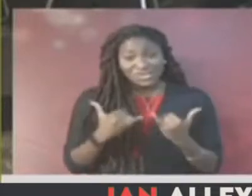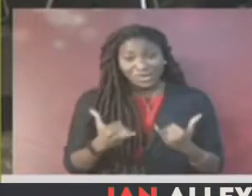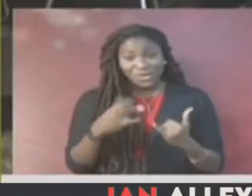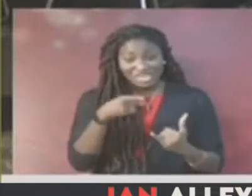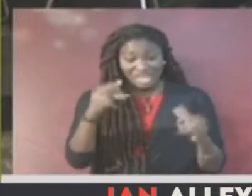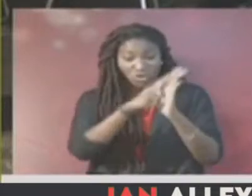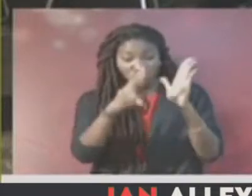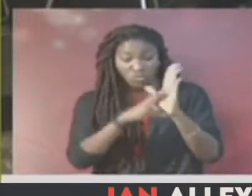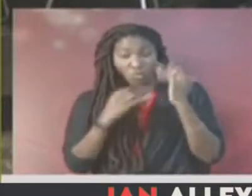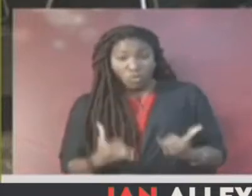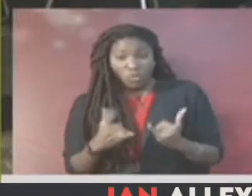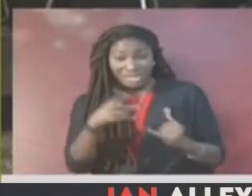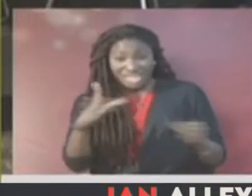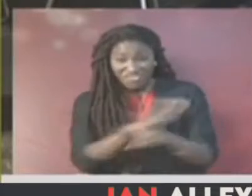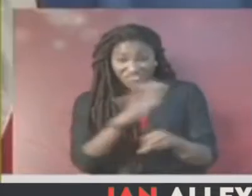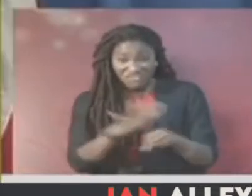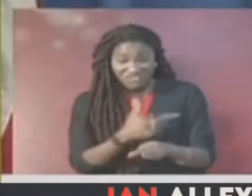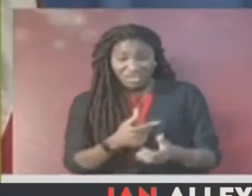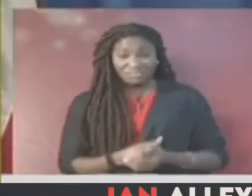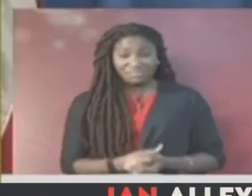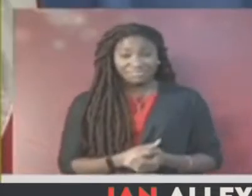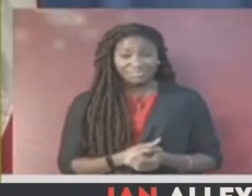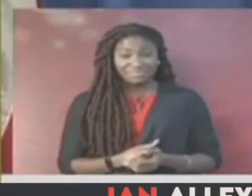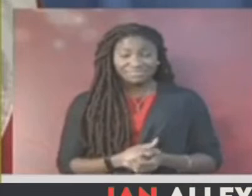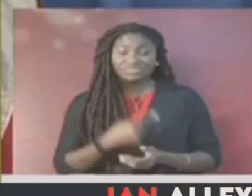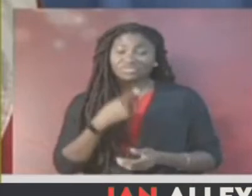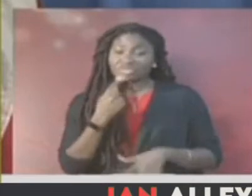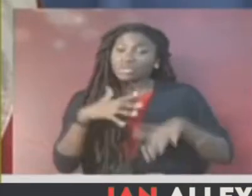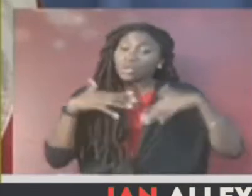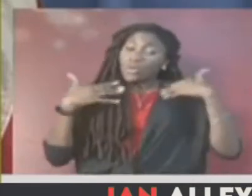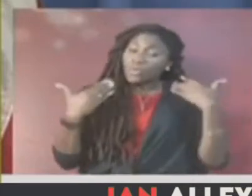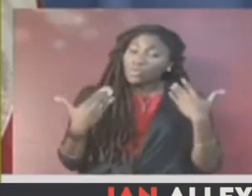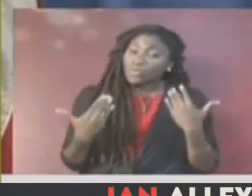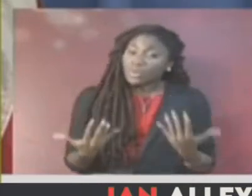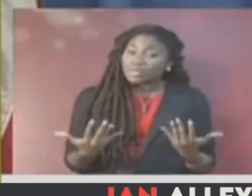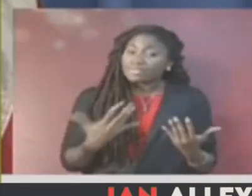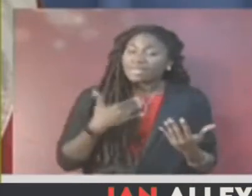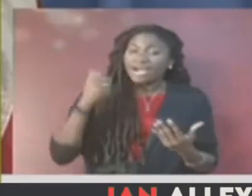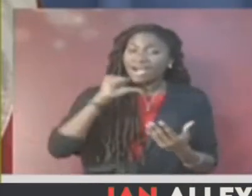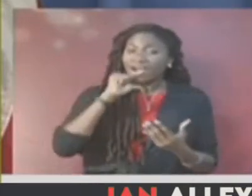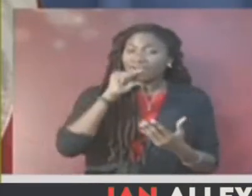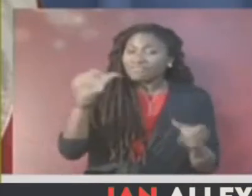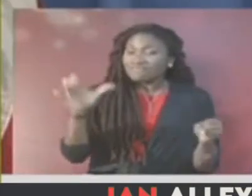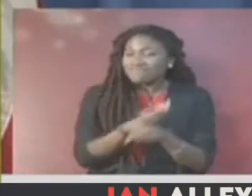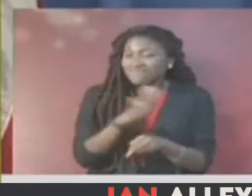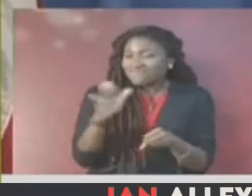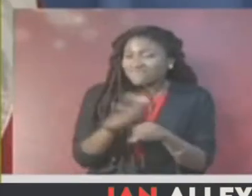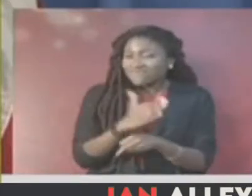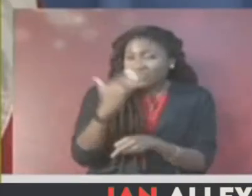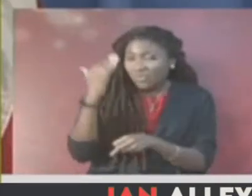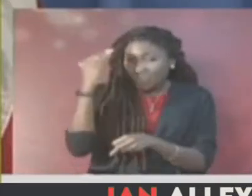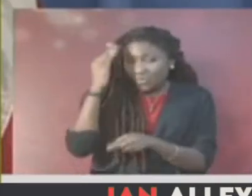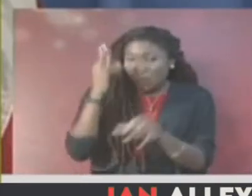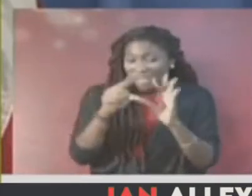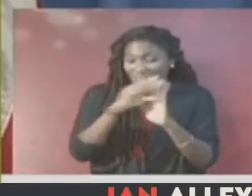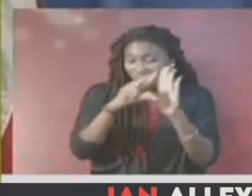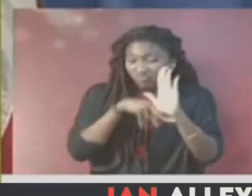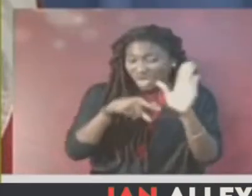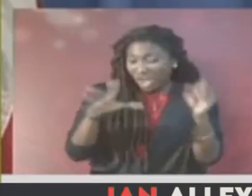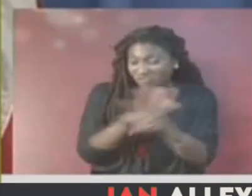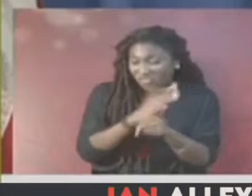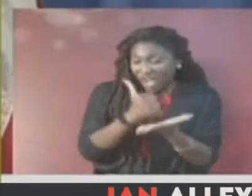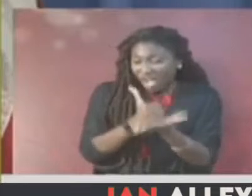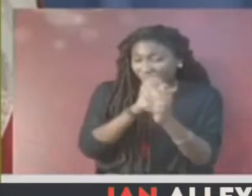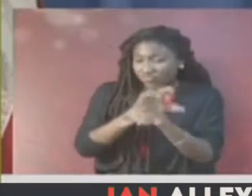sufficient? Well, that's a question that I really don't have the answer to, a yes or no. But what I do know is that it gives us the best